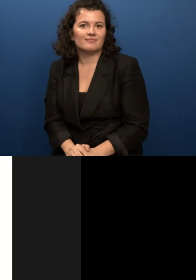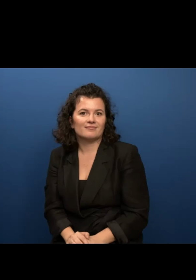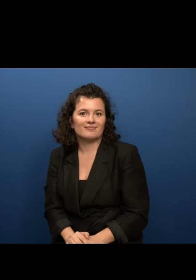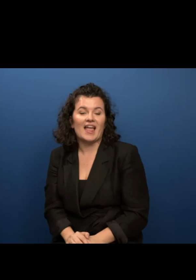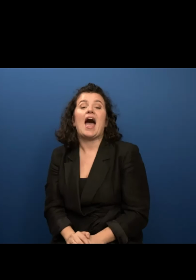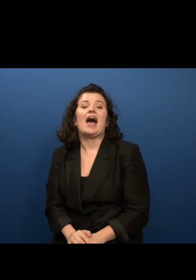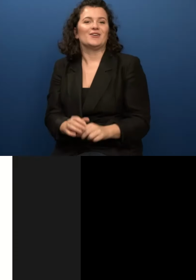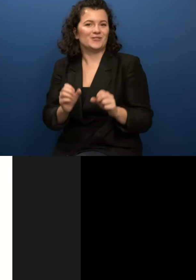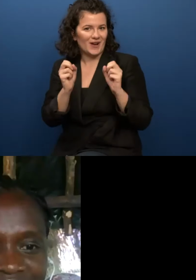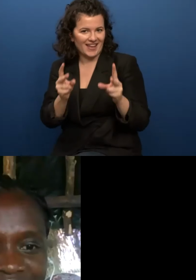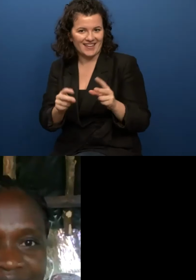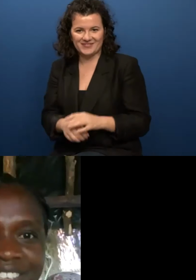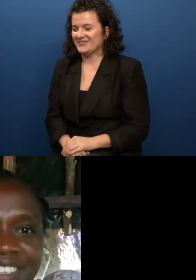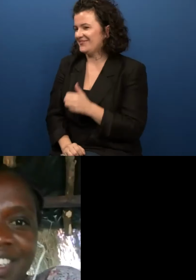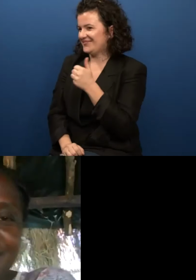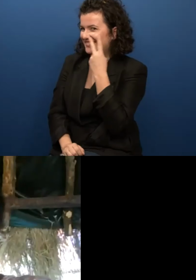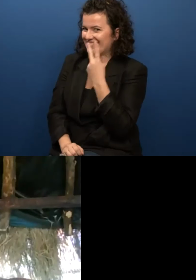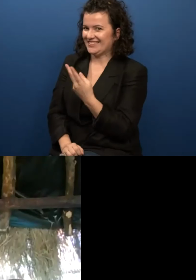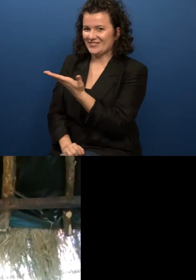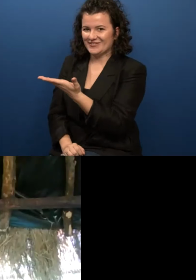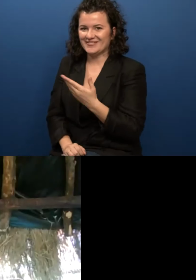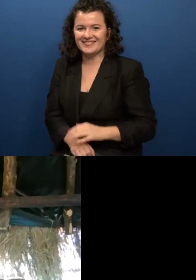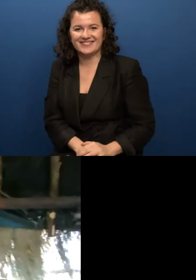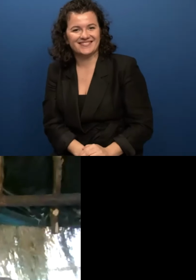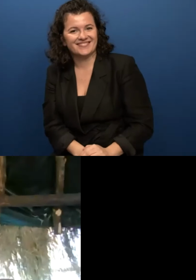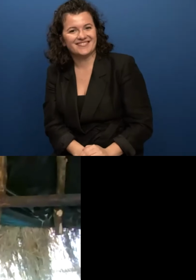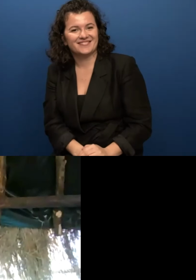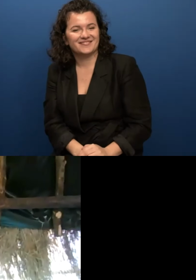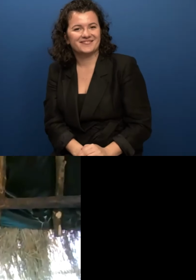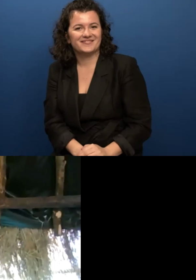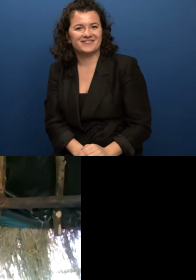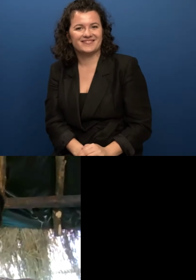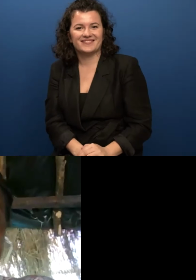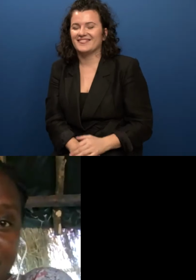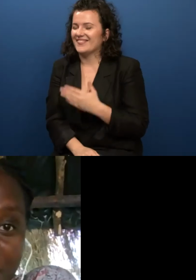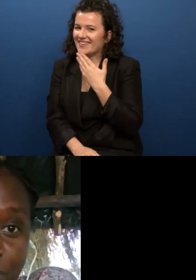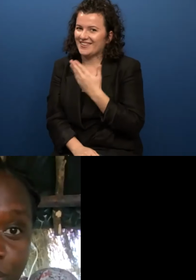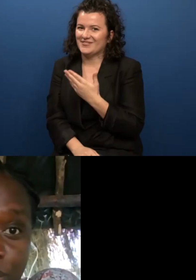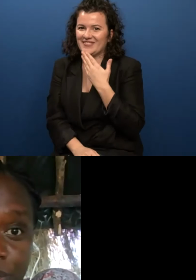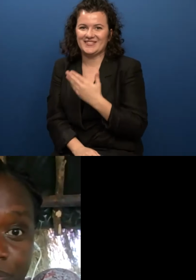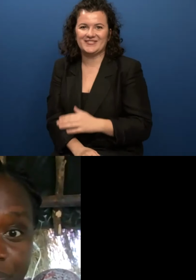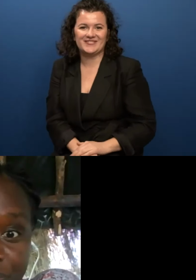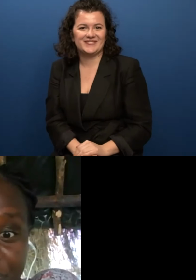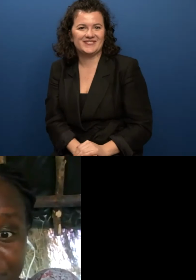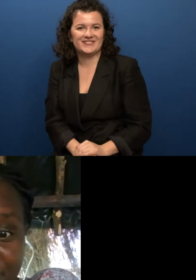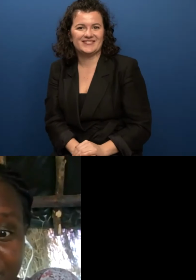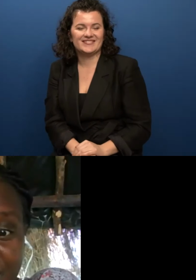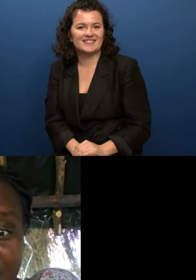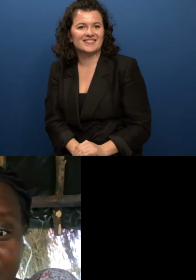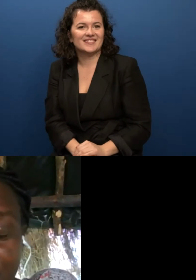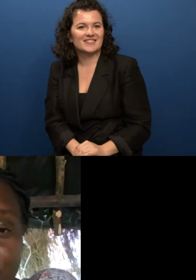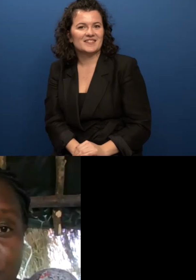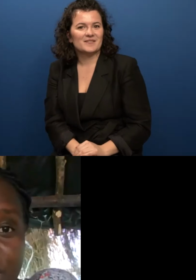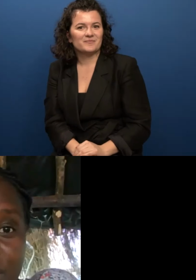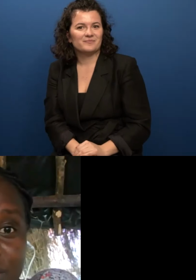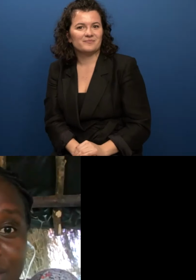okay. Ah, there we go. We can see you now. Yes. Brilliant. Thank you, Christine. Thank you so much for joining us. Yeah,